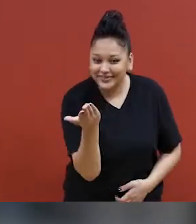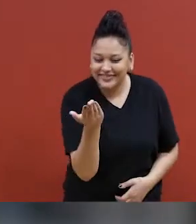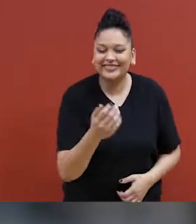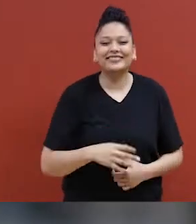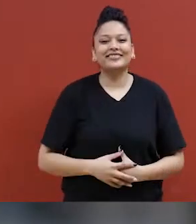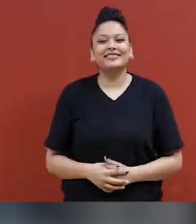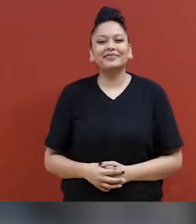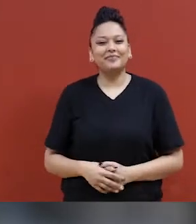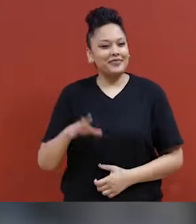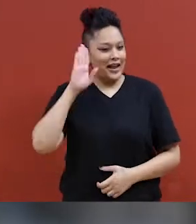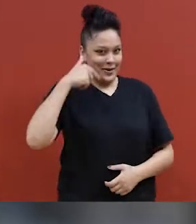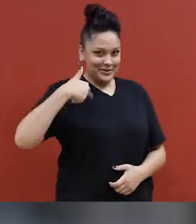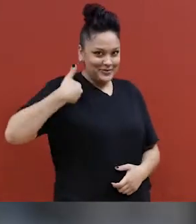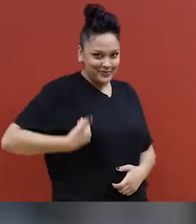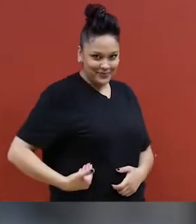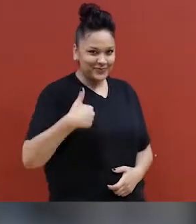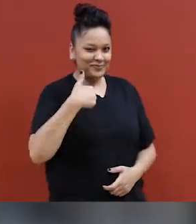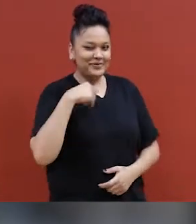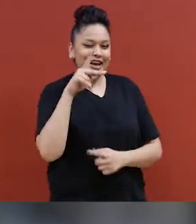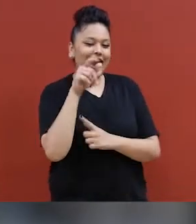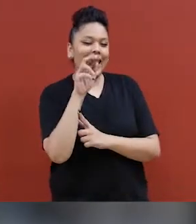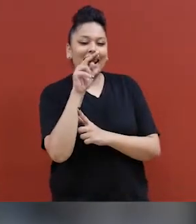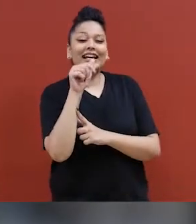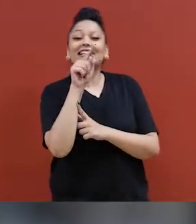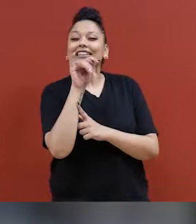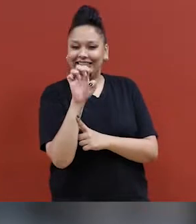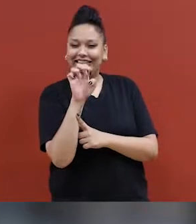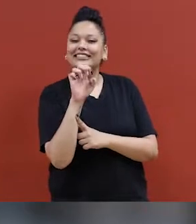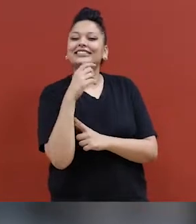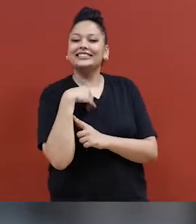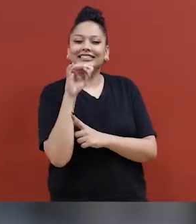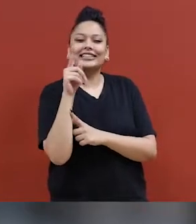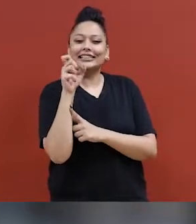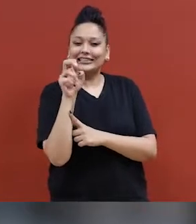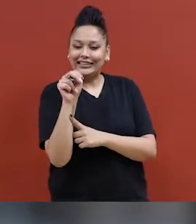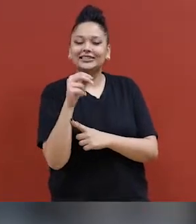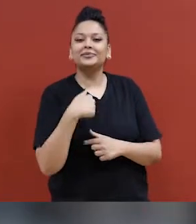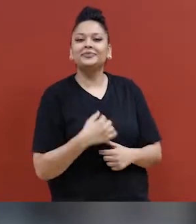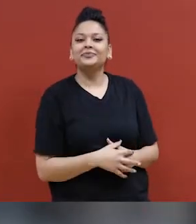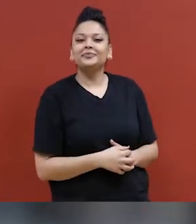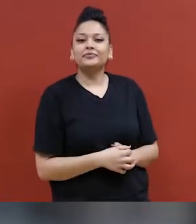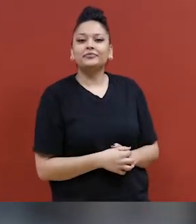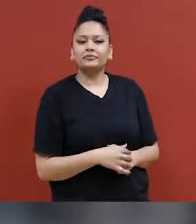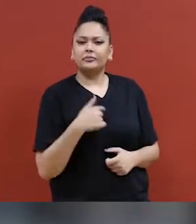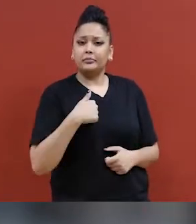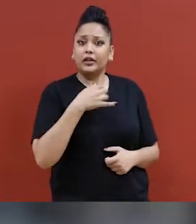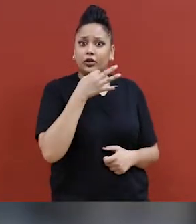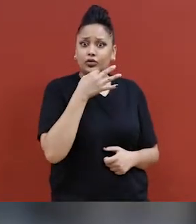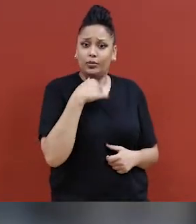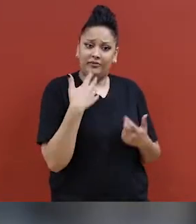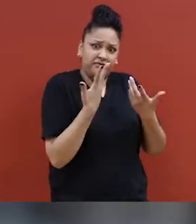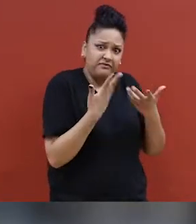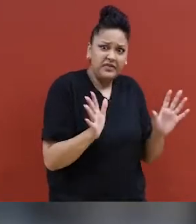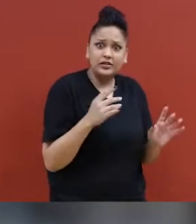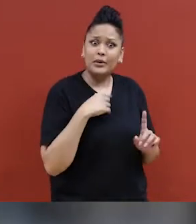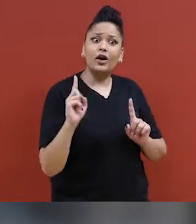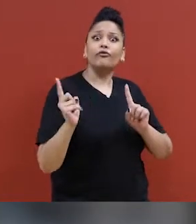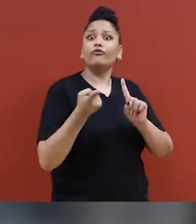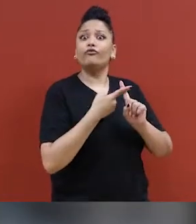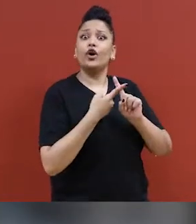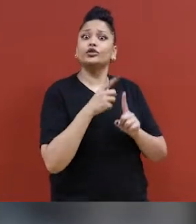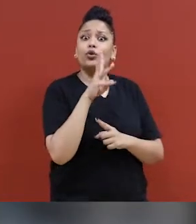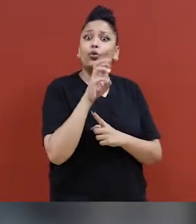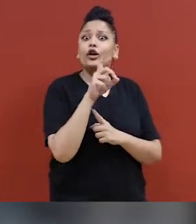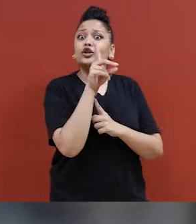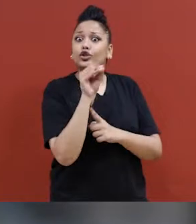Hi, my name is Katie McMillan. I'm in the midst, actually, I'm almost finished with my very first Wen-Do class,